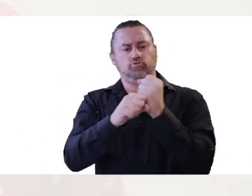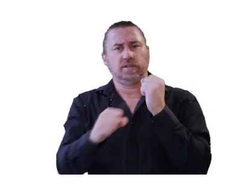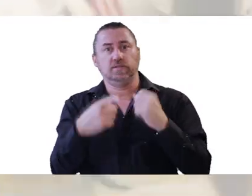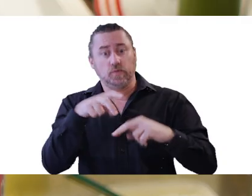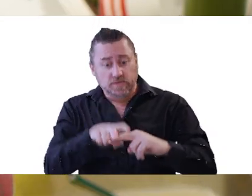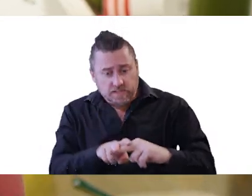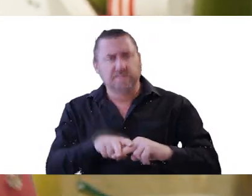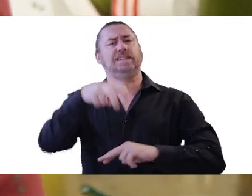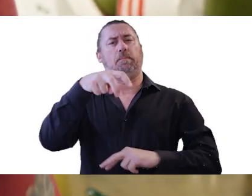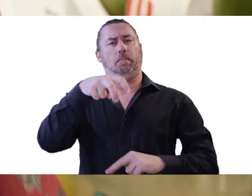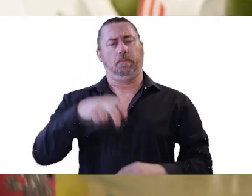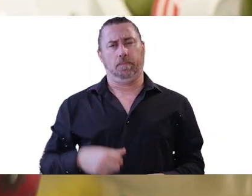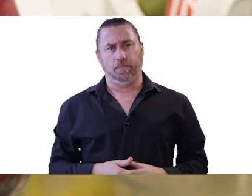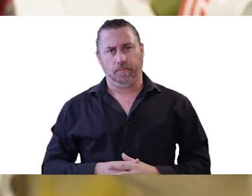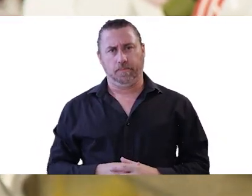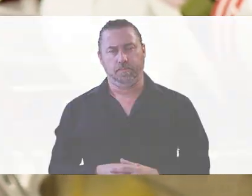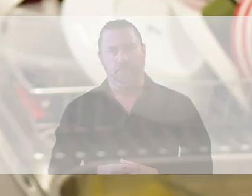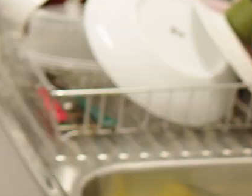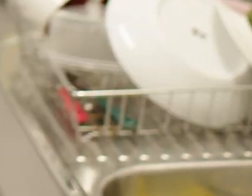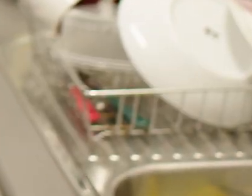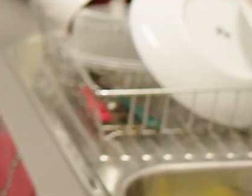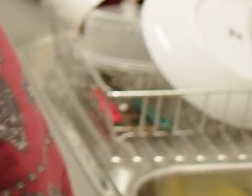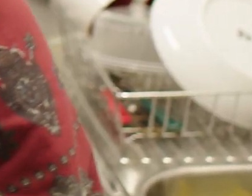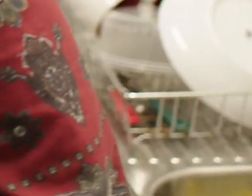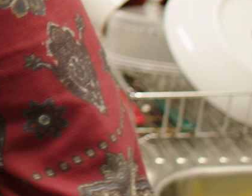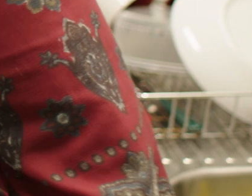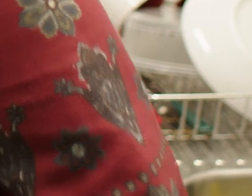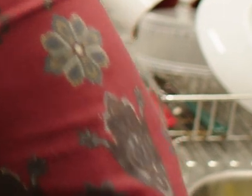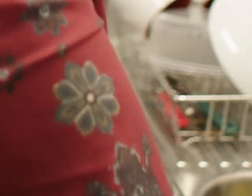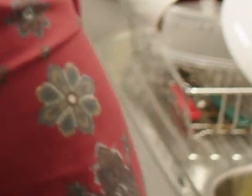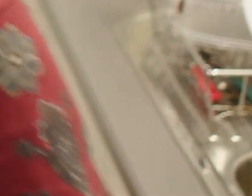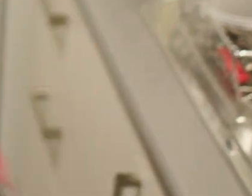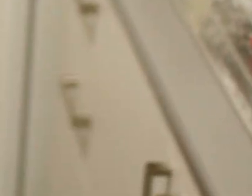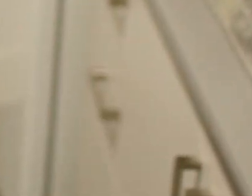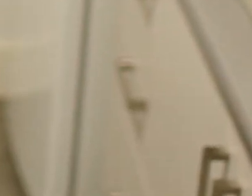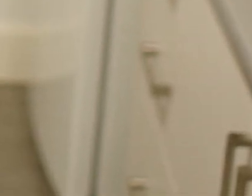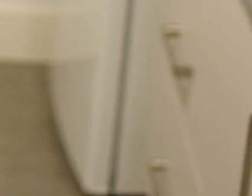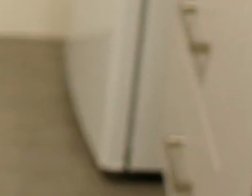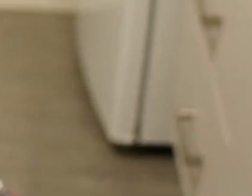standing up. Michaela takes a break from the dishes and sits down.